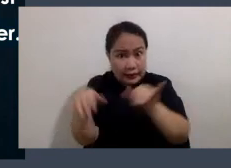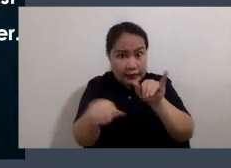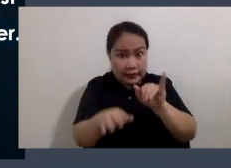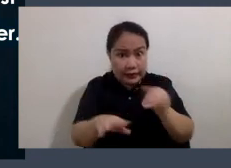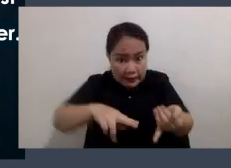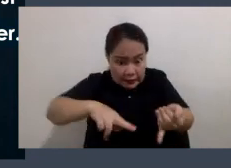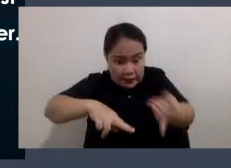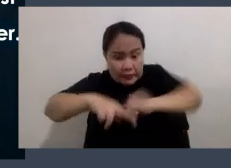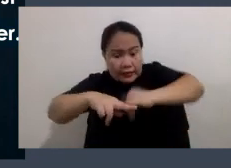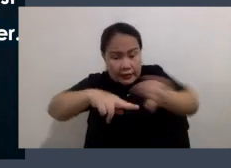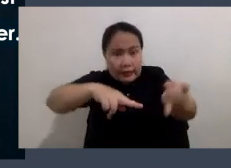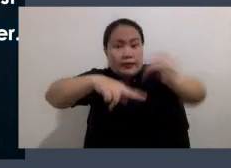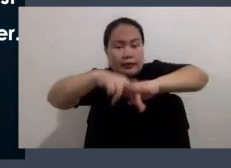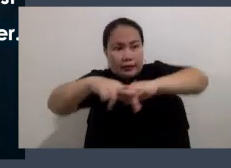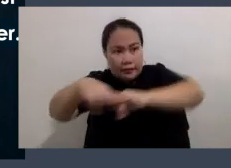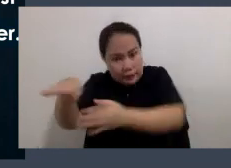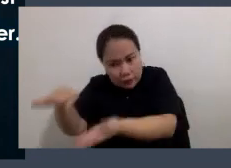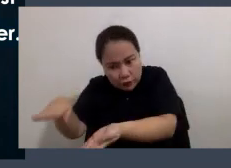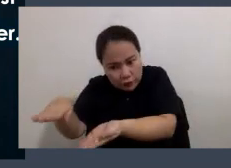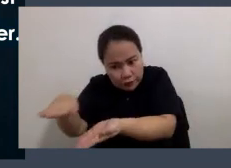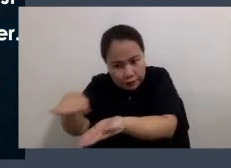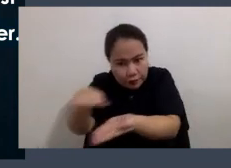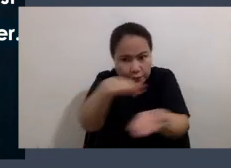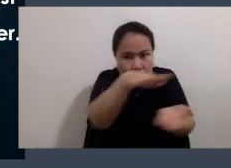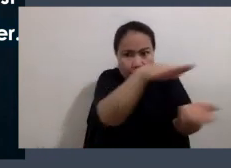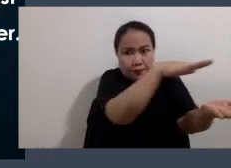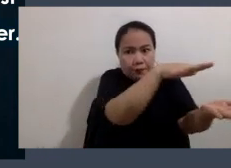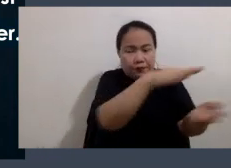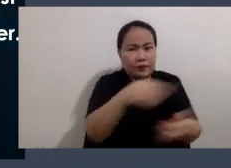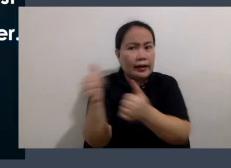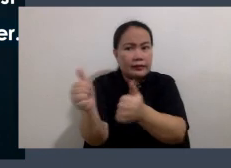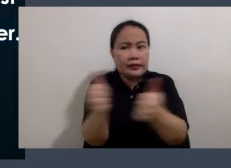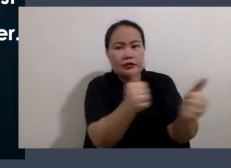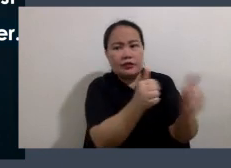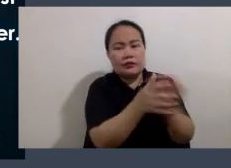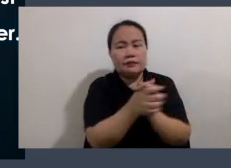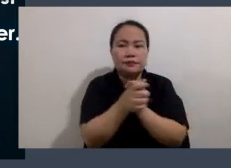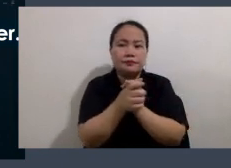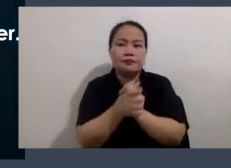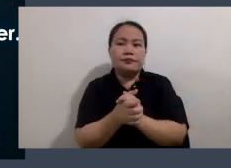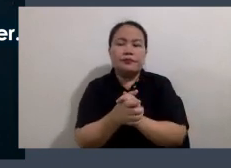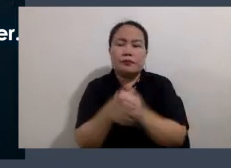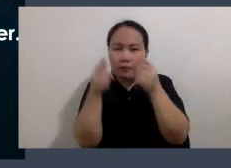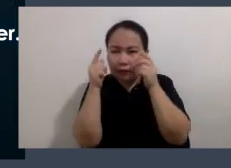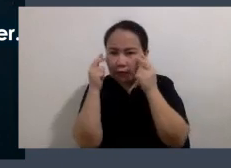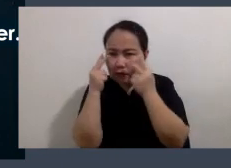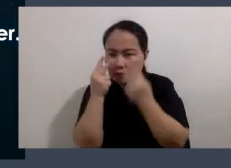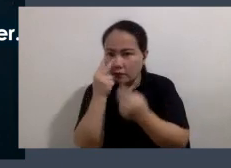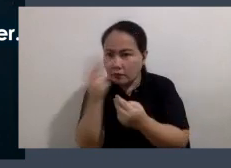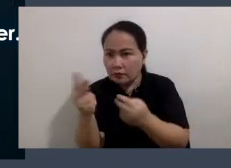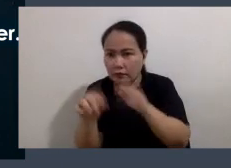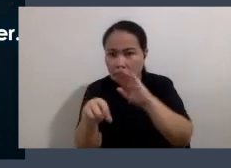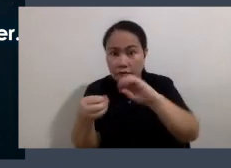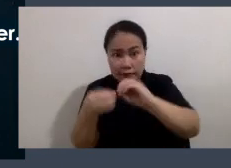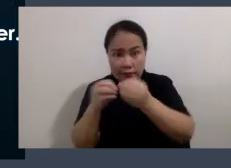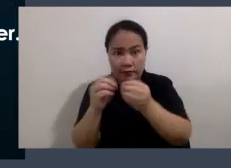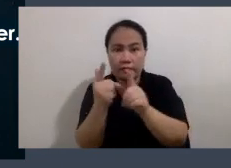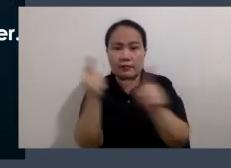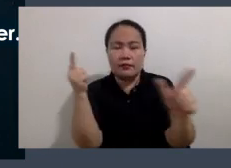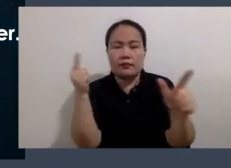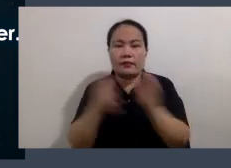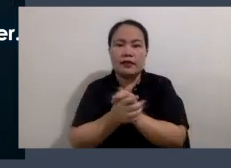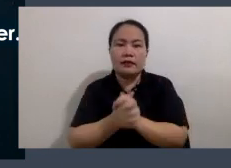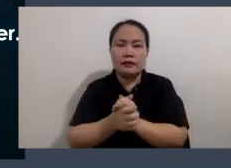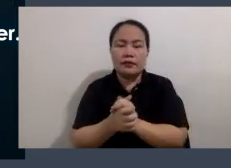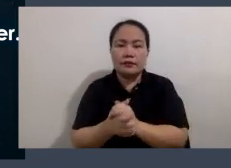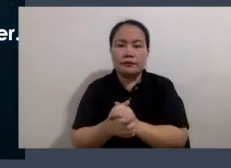positive 8, negative 4, positive 2, and positive 1. Okay, so let us use the number